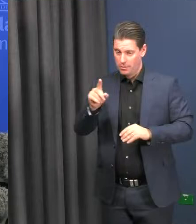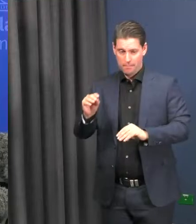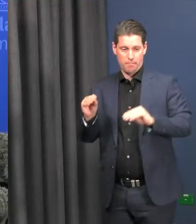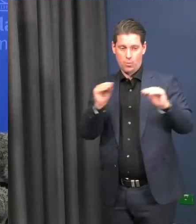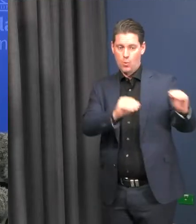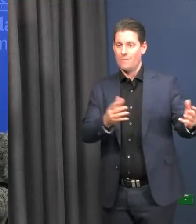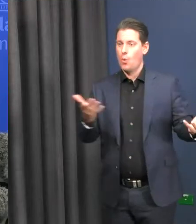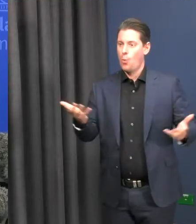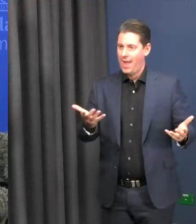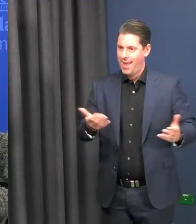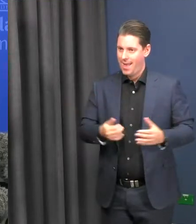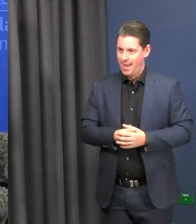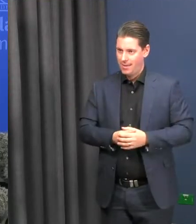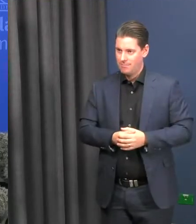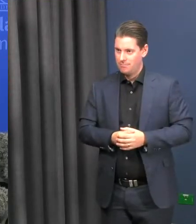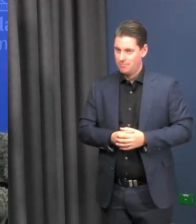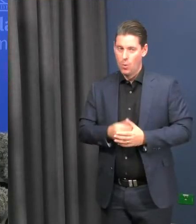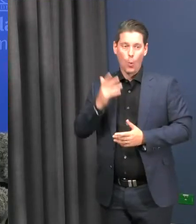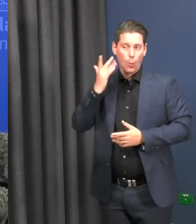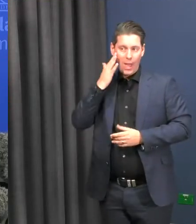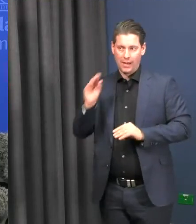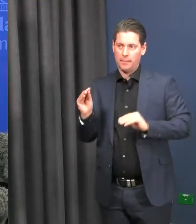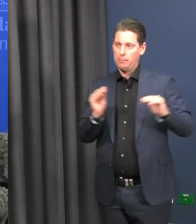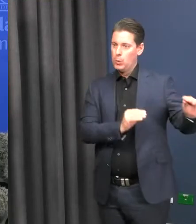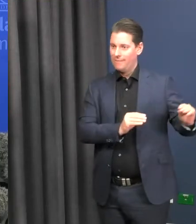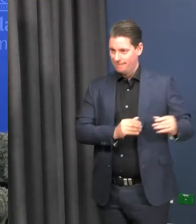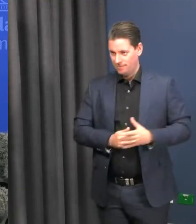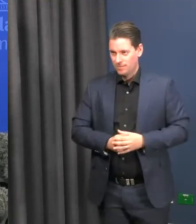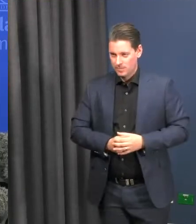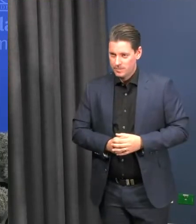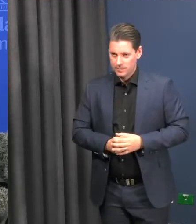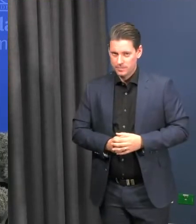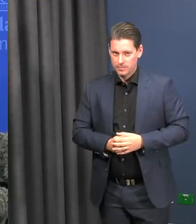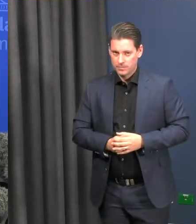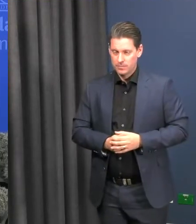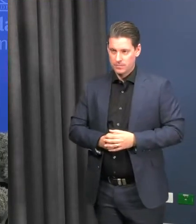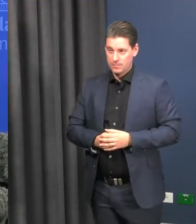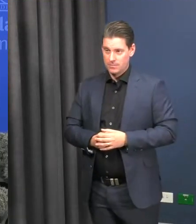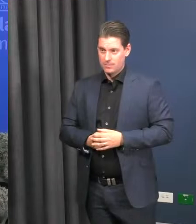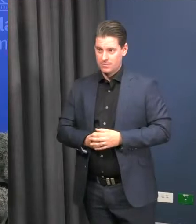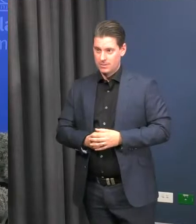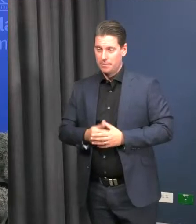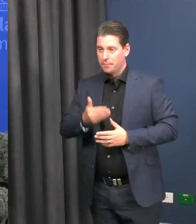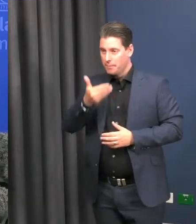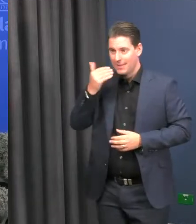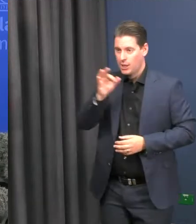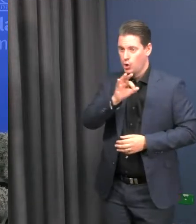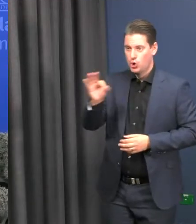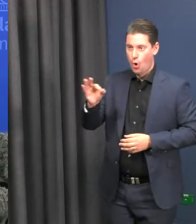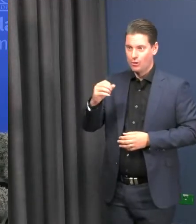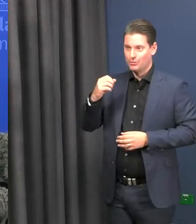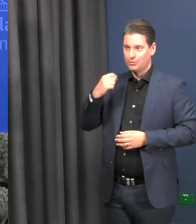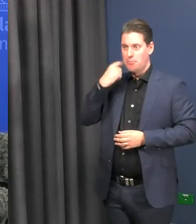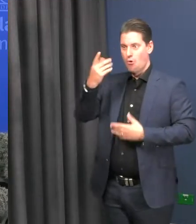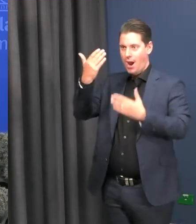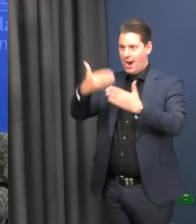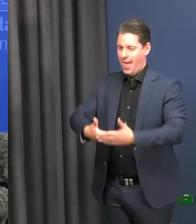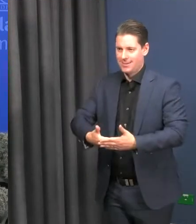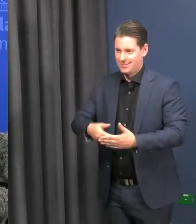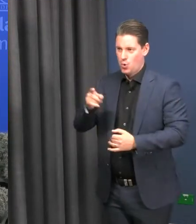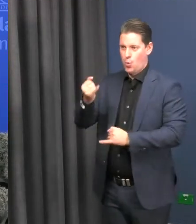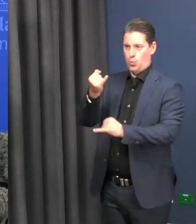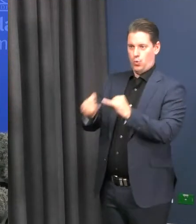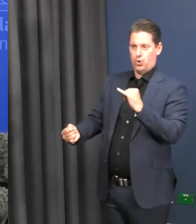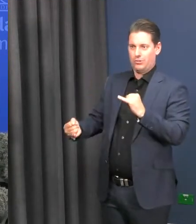go, and when are you going to do it. I want to say again, the time to do it is not in the middle of the event. That is the